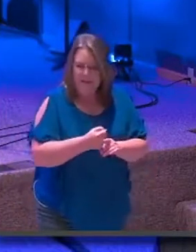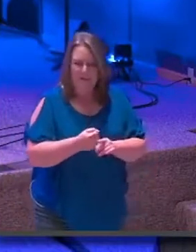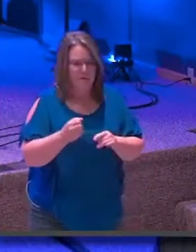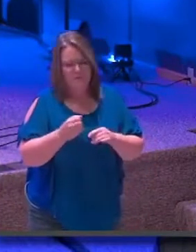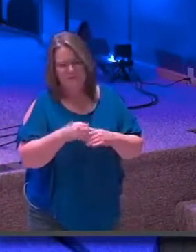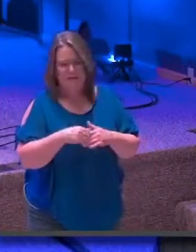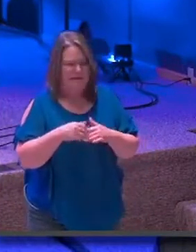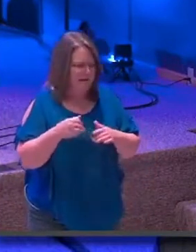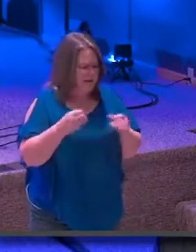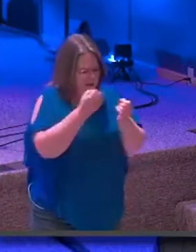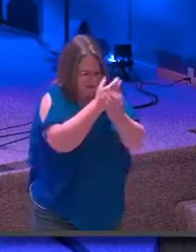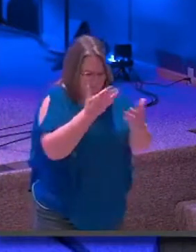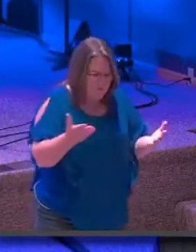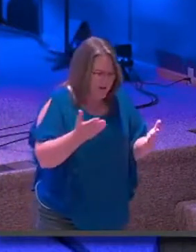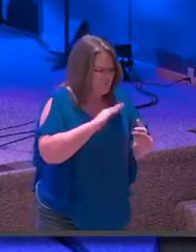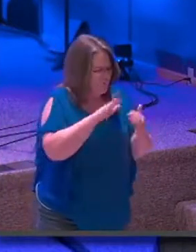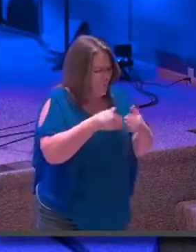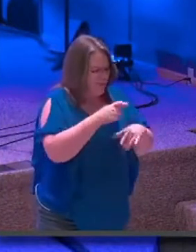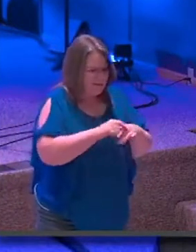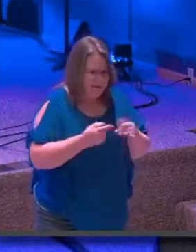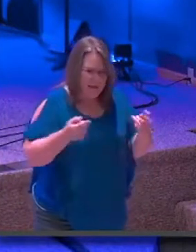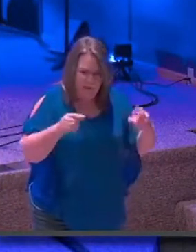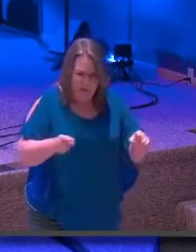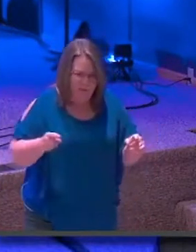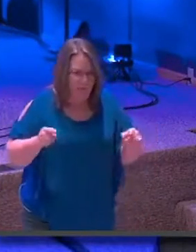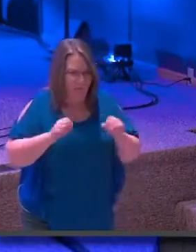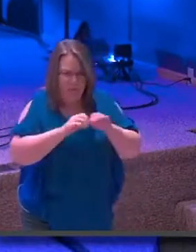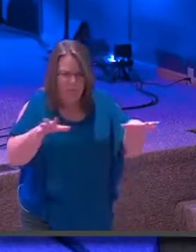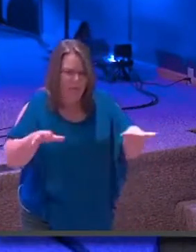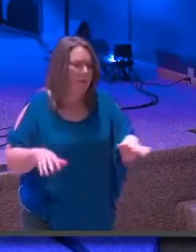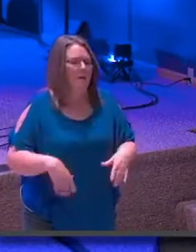us all the time. And so things are rough,